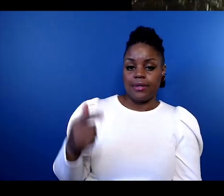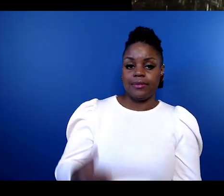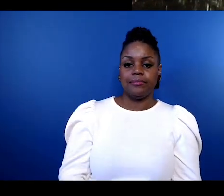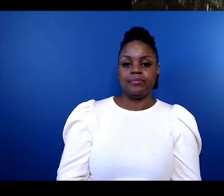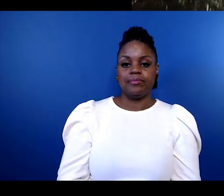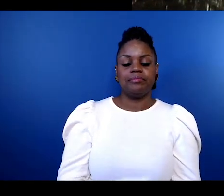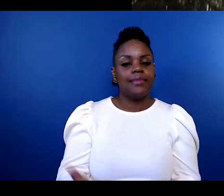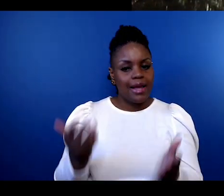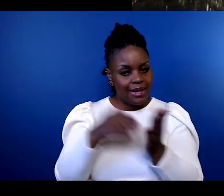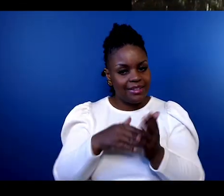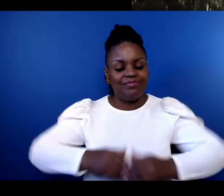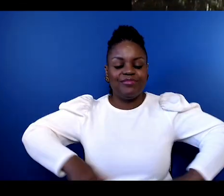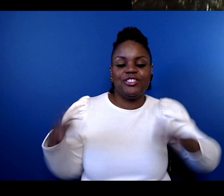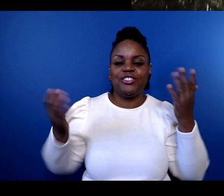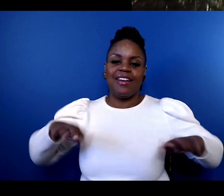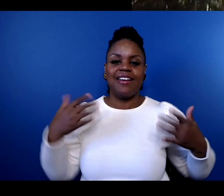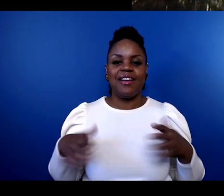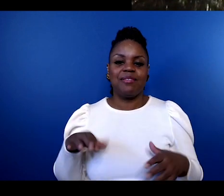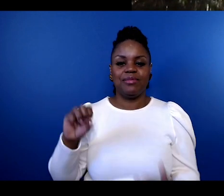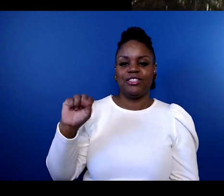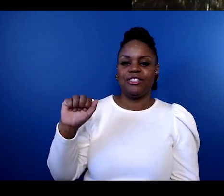Exhale, swan dive down.